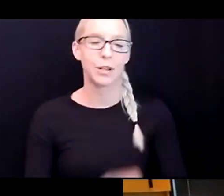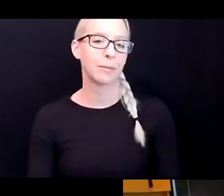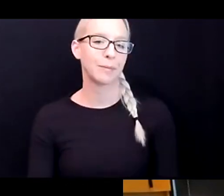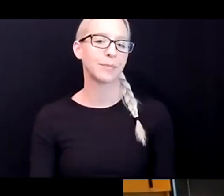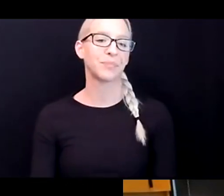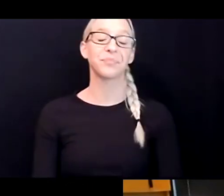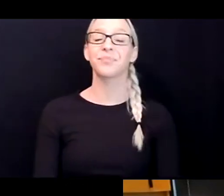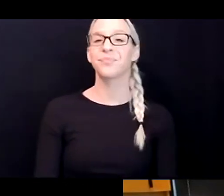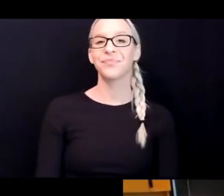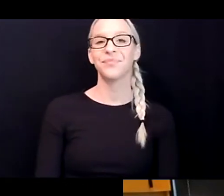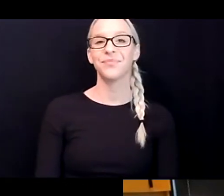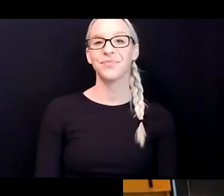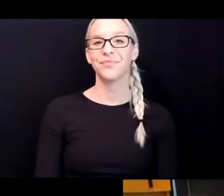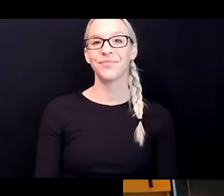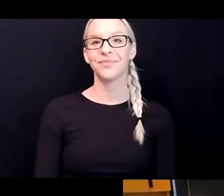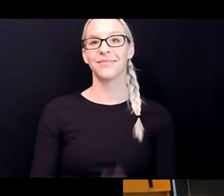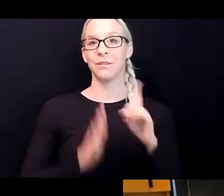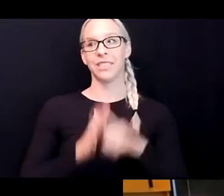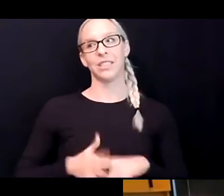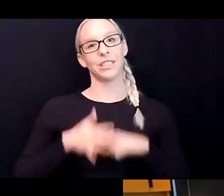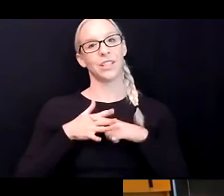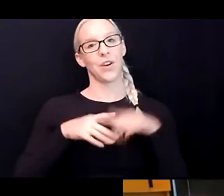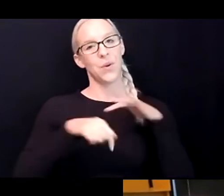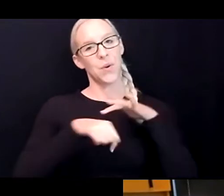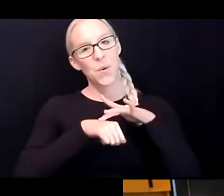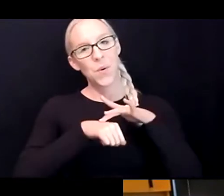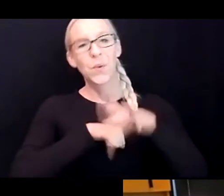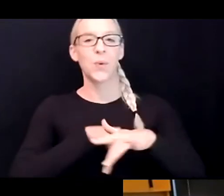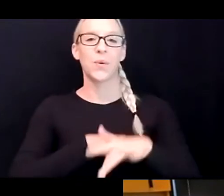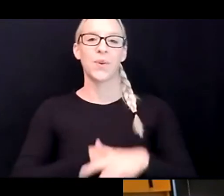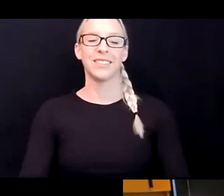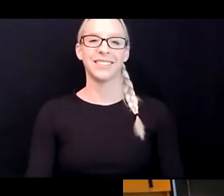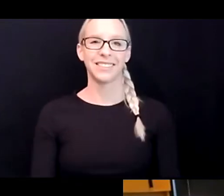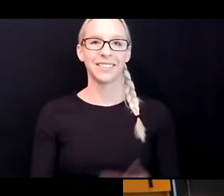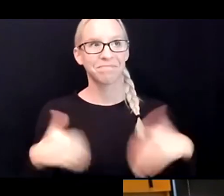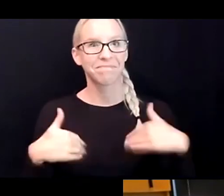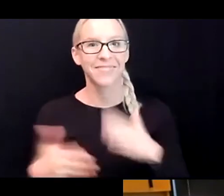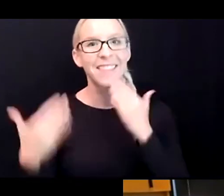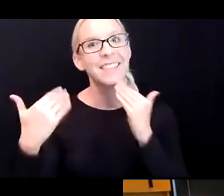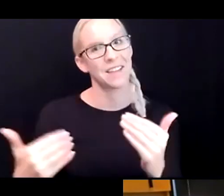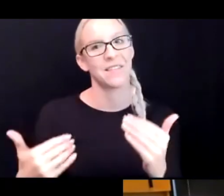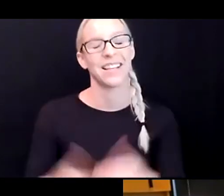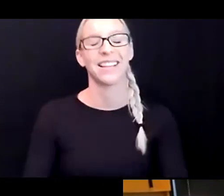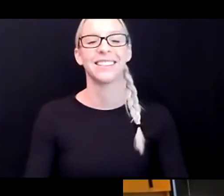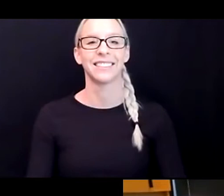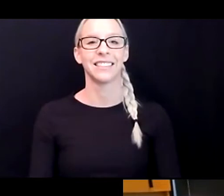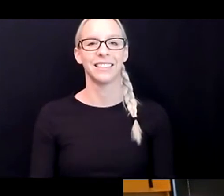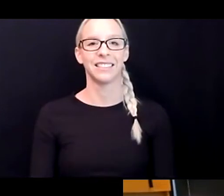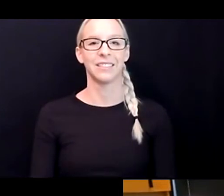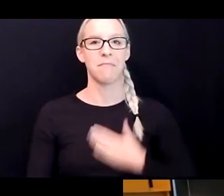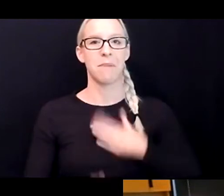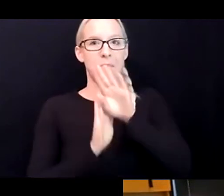we started this early, thankfully. That was the benefit of the walk that I walk. May has a